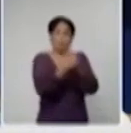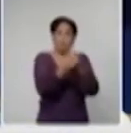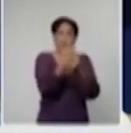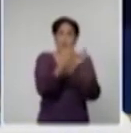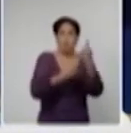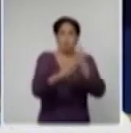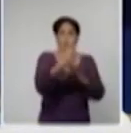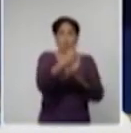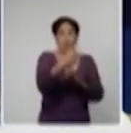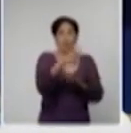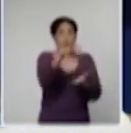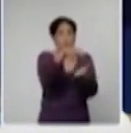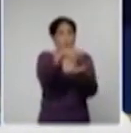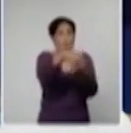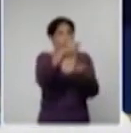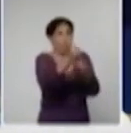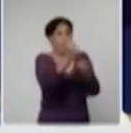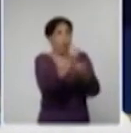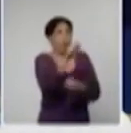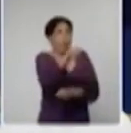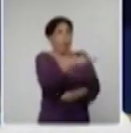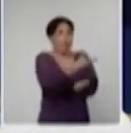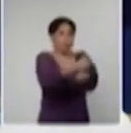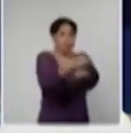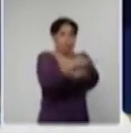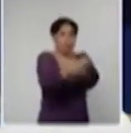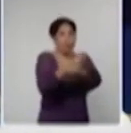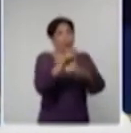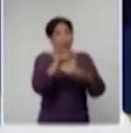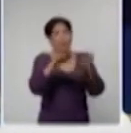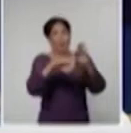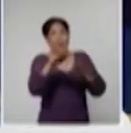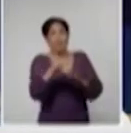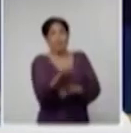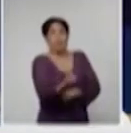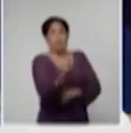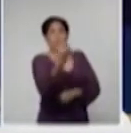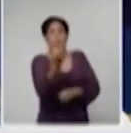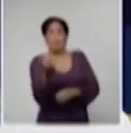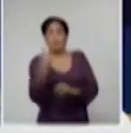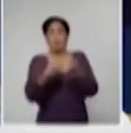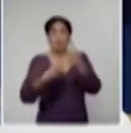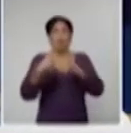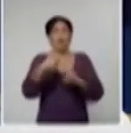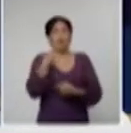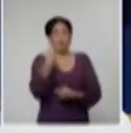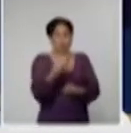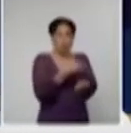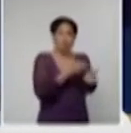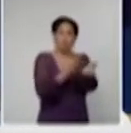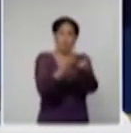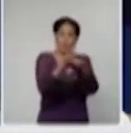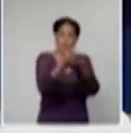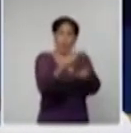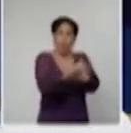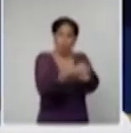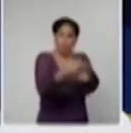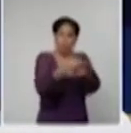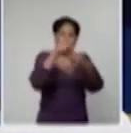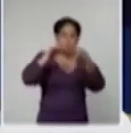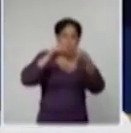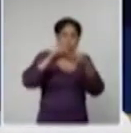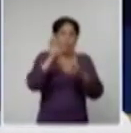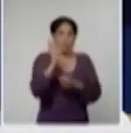Cuban, 6 are confirmed case contacts, and so 2,038 people in all of the pandemic